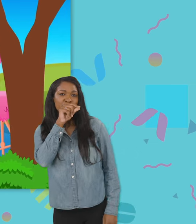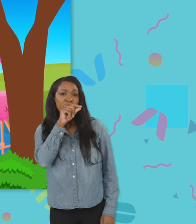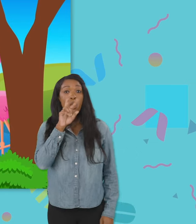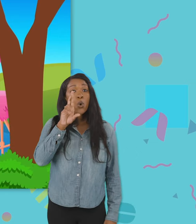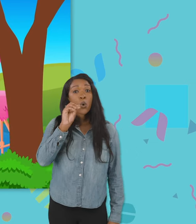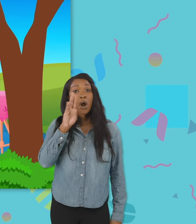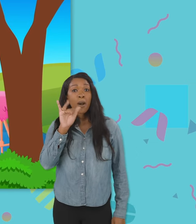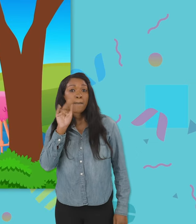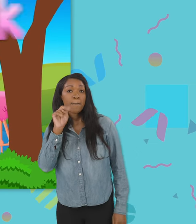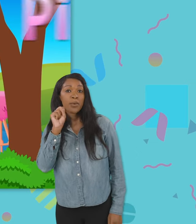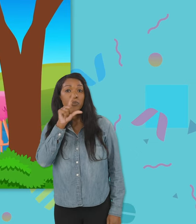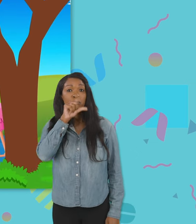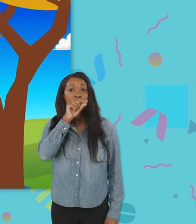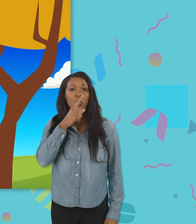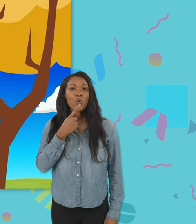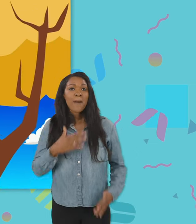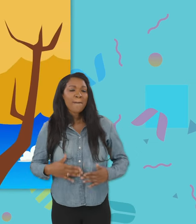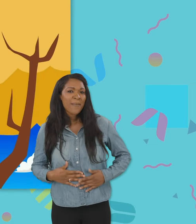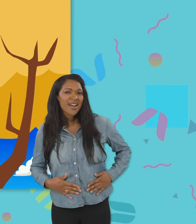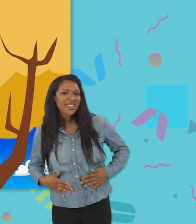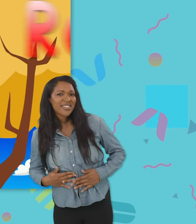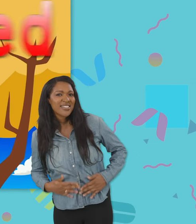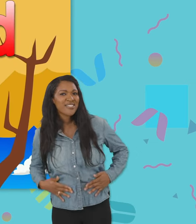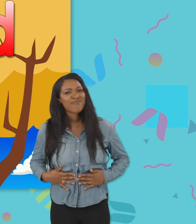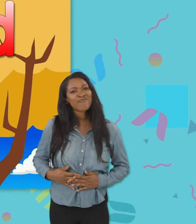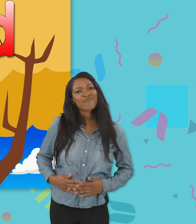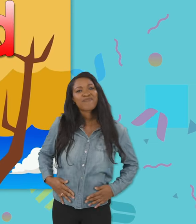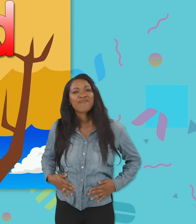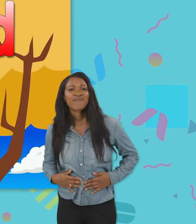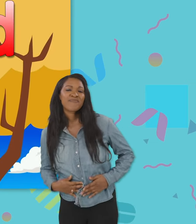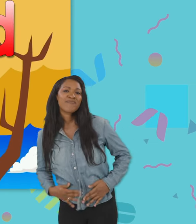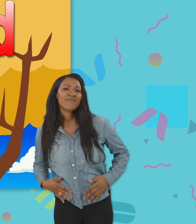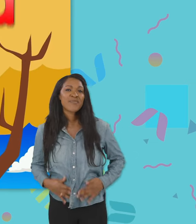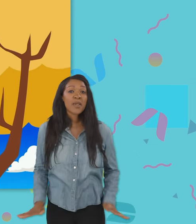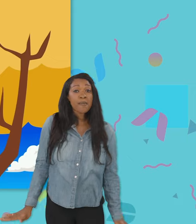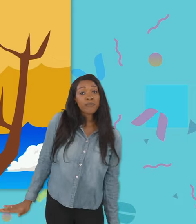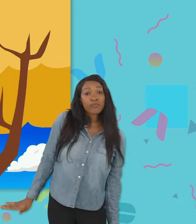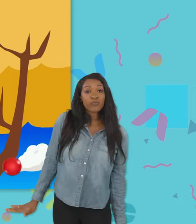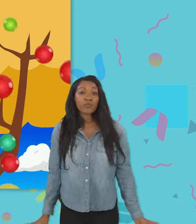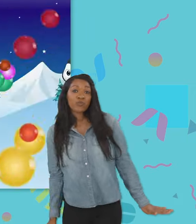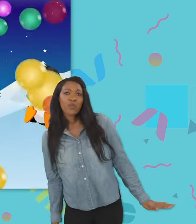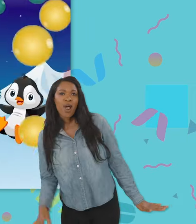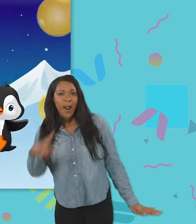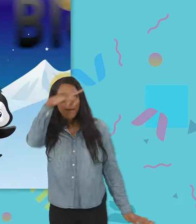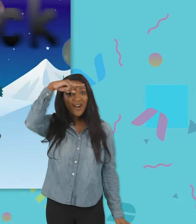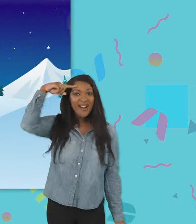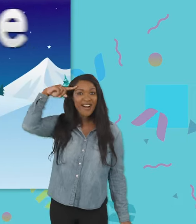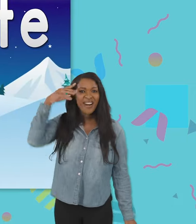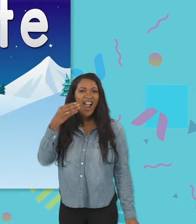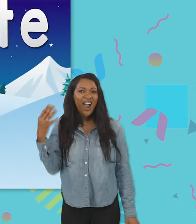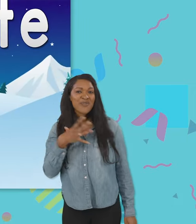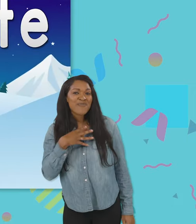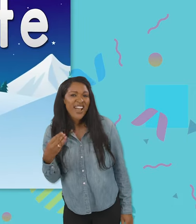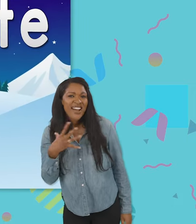Flamingos are pink, and robins have red bellies. Penguins are